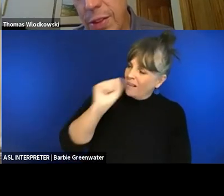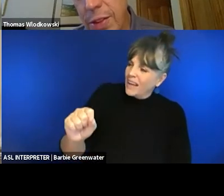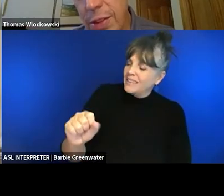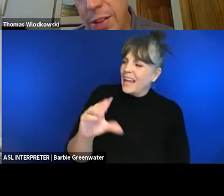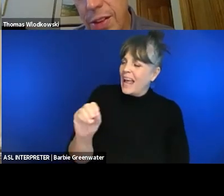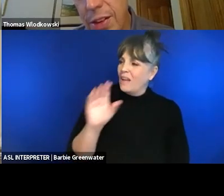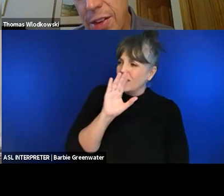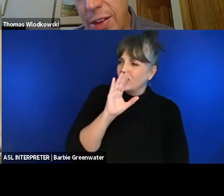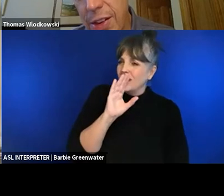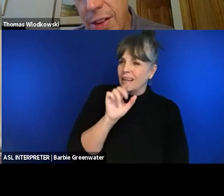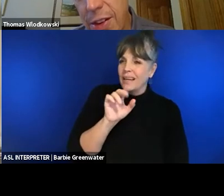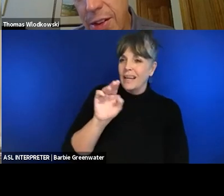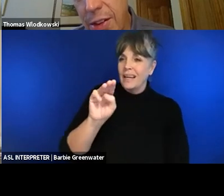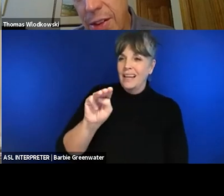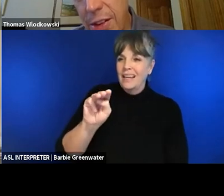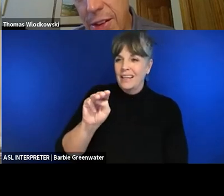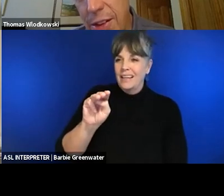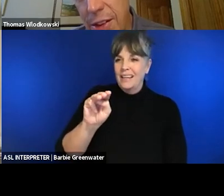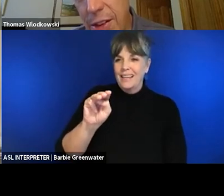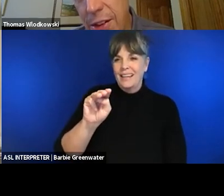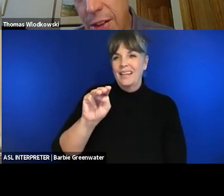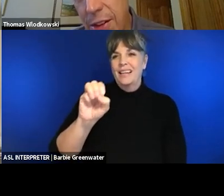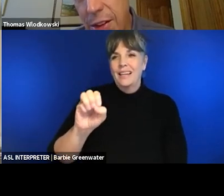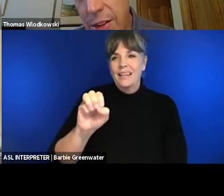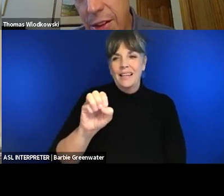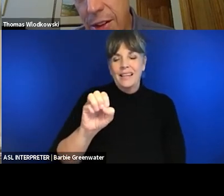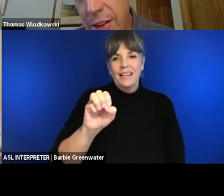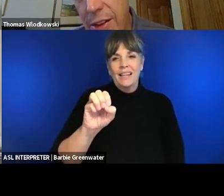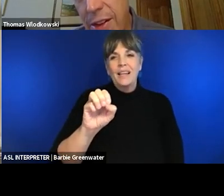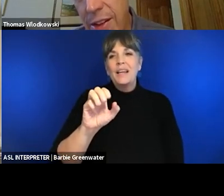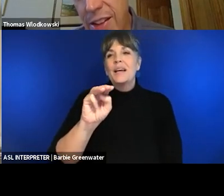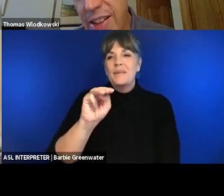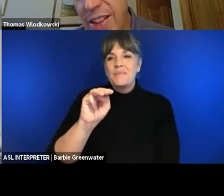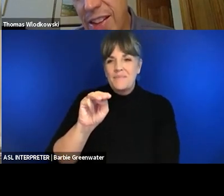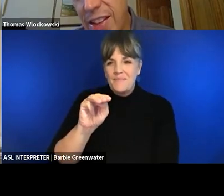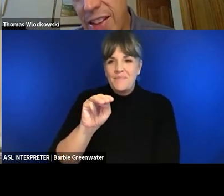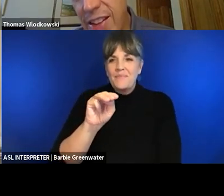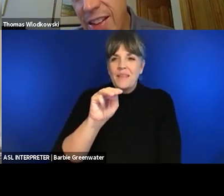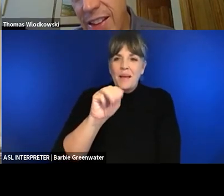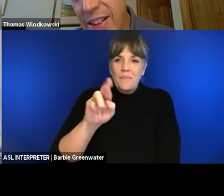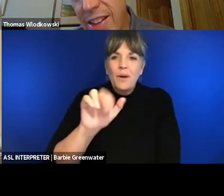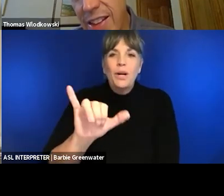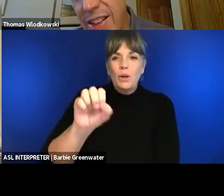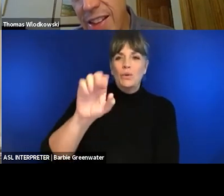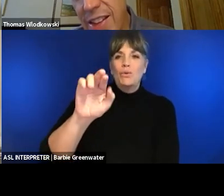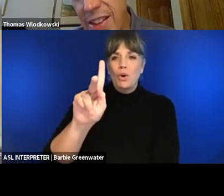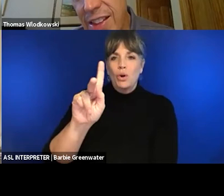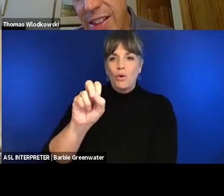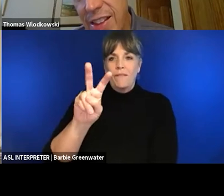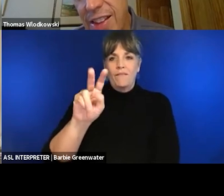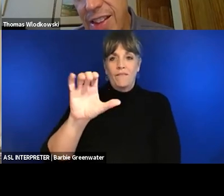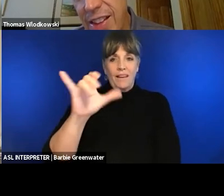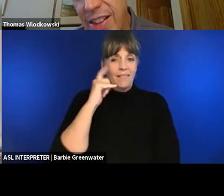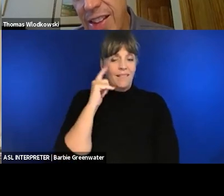you're listening, this sounds like a job for Mesa to do a working group to try and get the industry to coalesce around this.